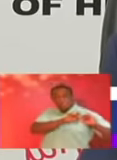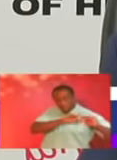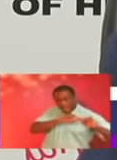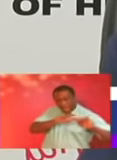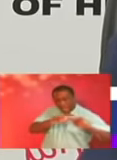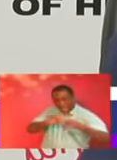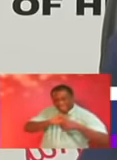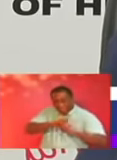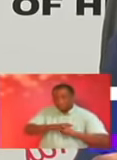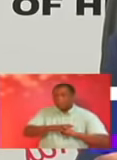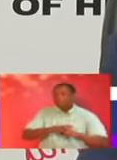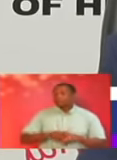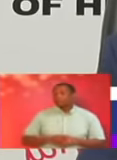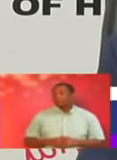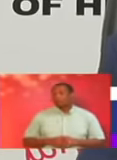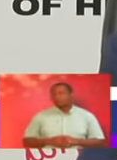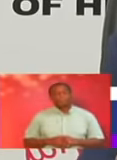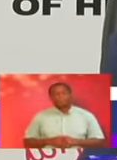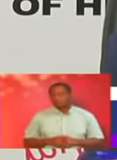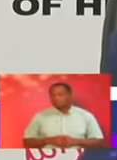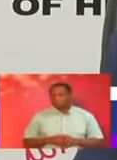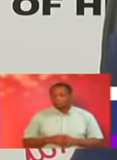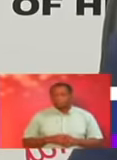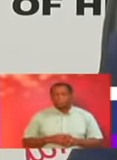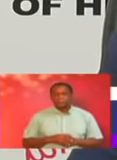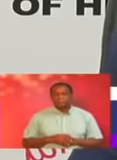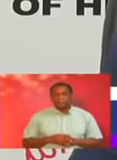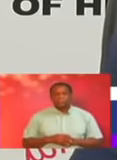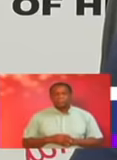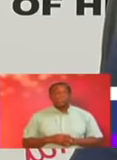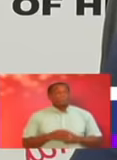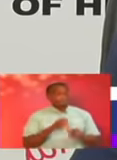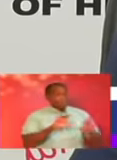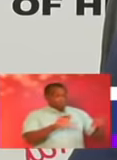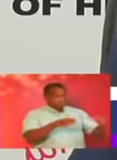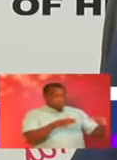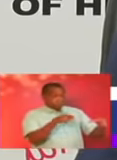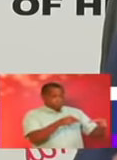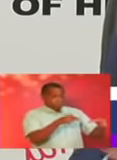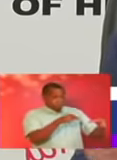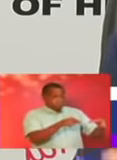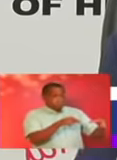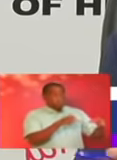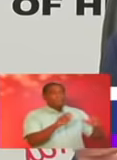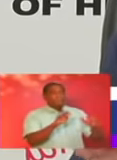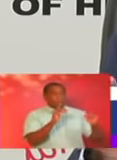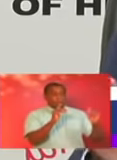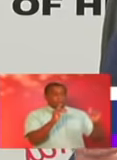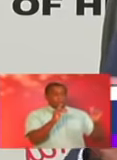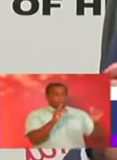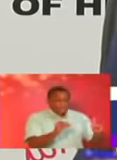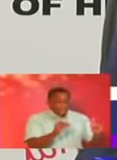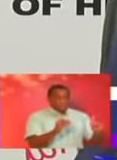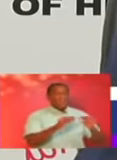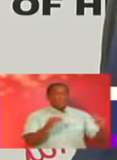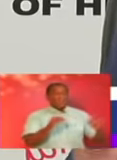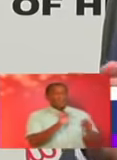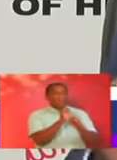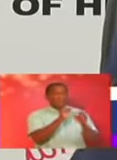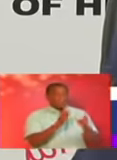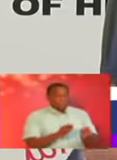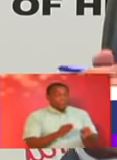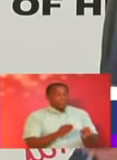representatives are, those are the people that we want to see vaccinated this week. So that is why the clarion call goes out today